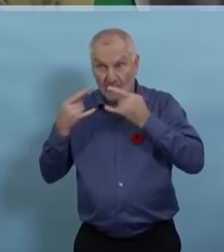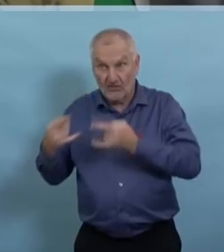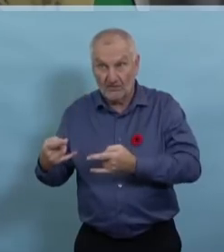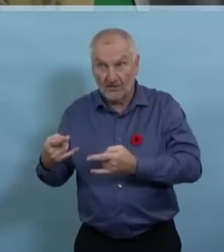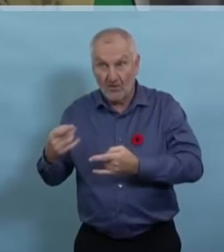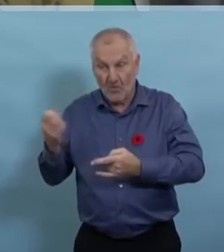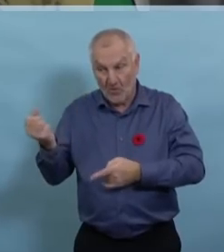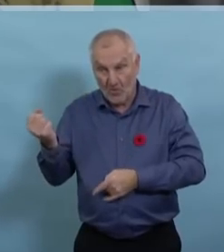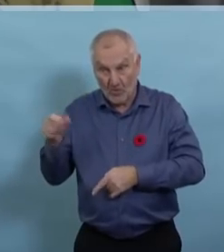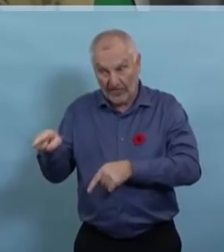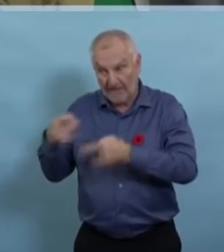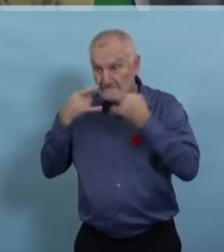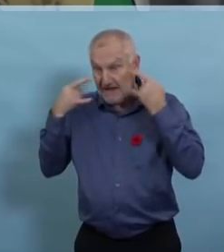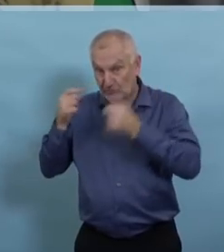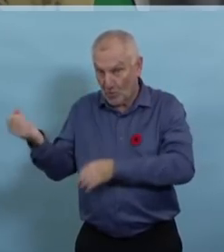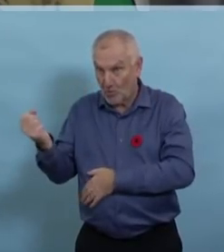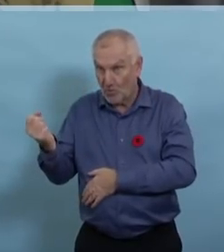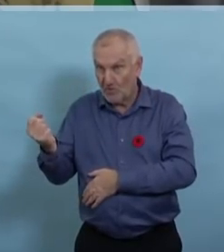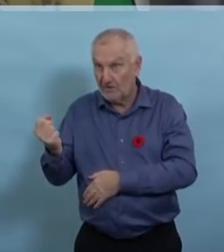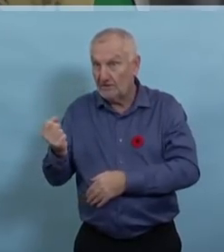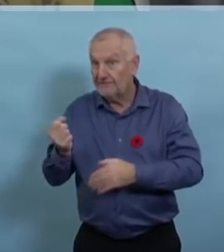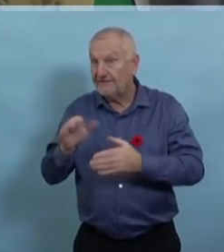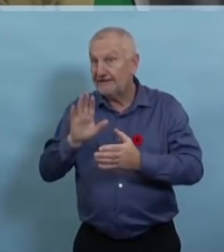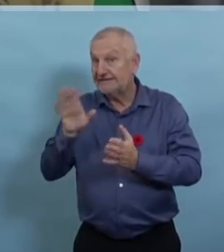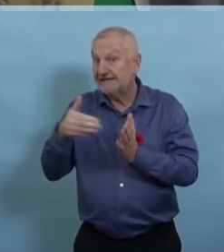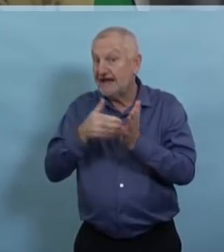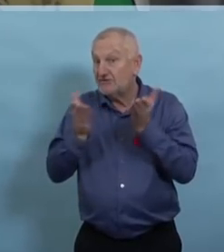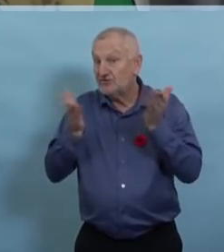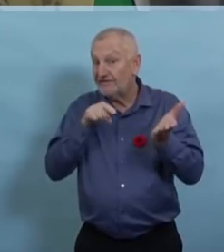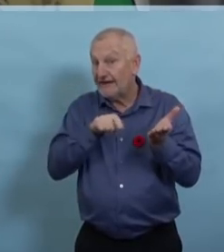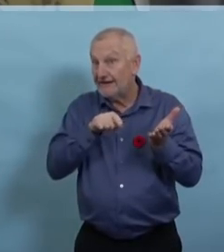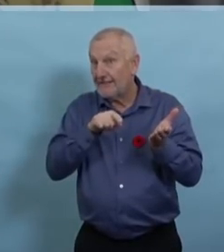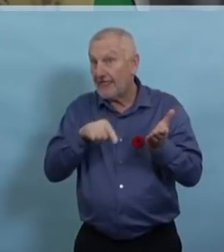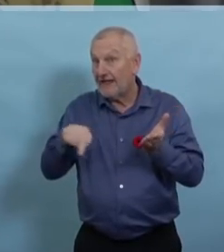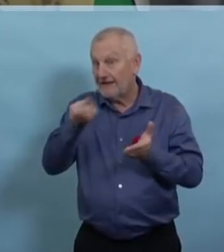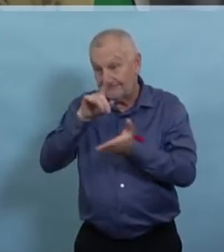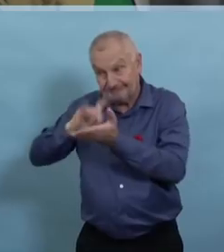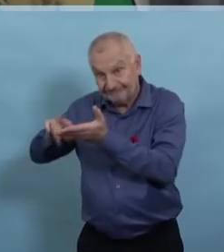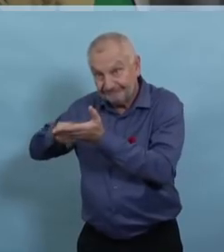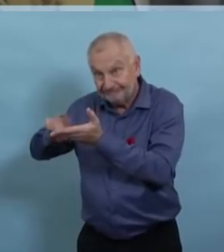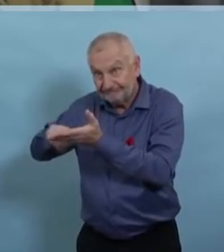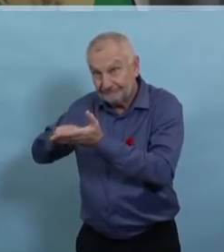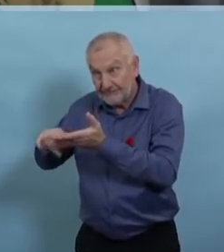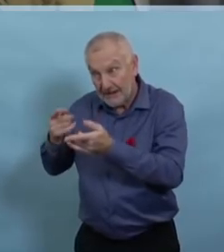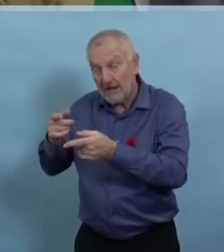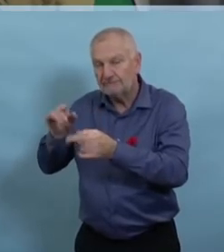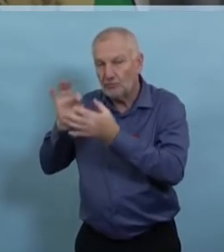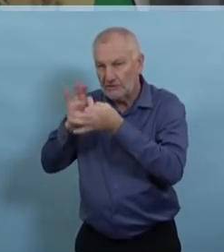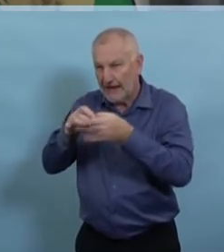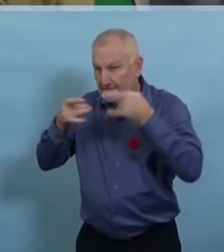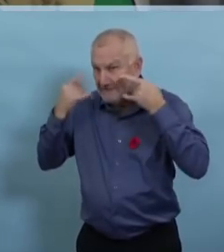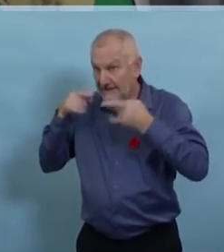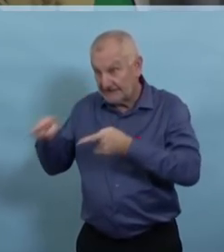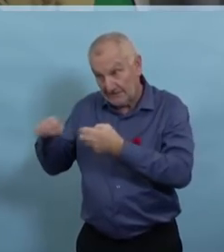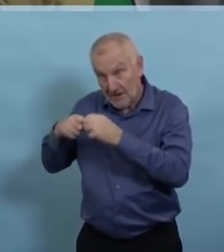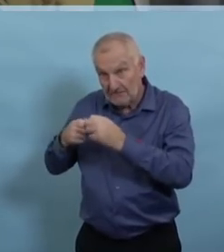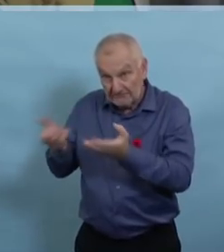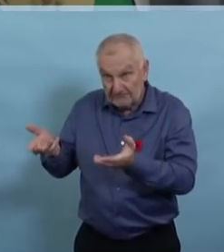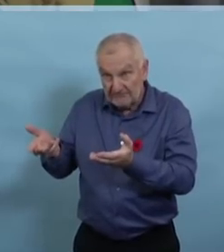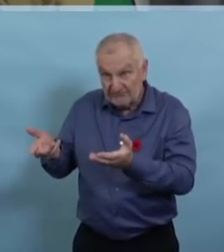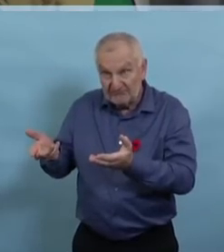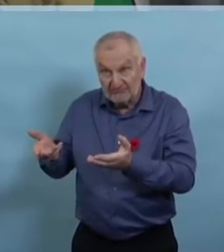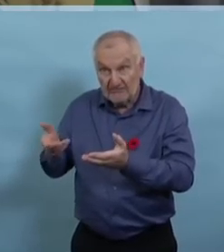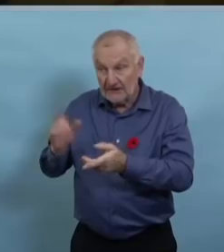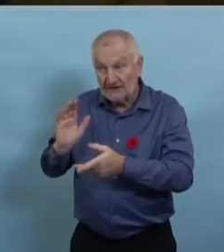sort of investigation on whether or not the masks themselves are problematic, and if so, how that came to be.